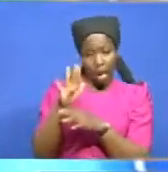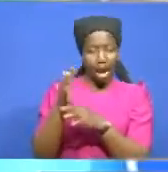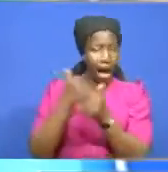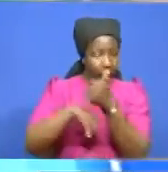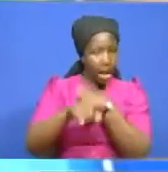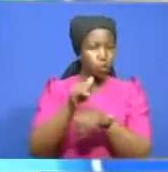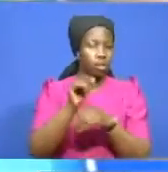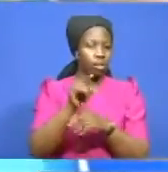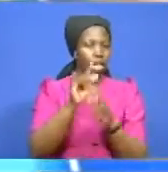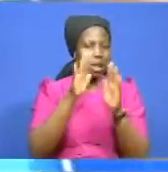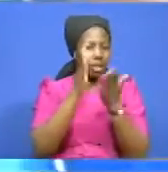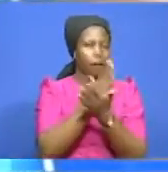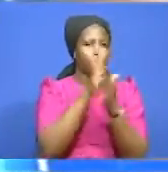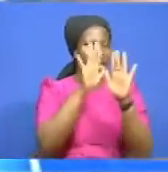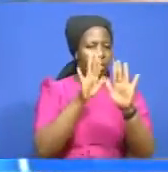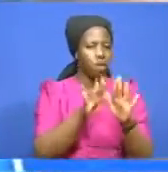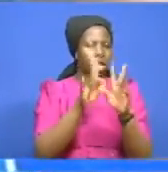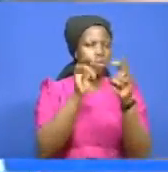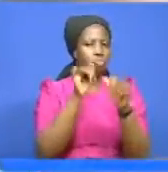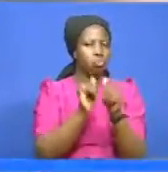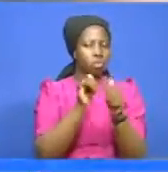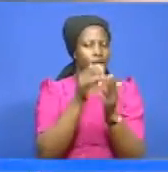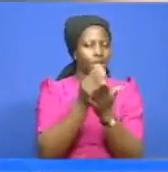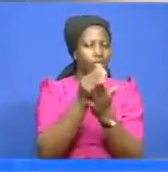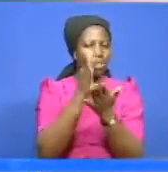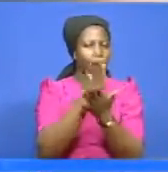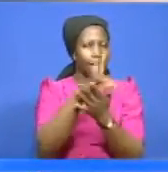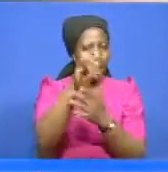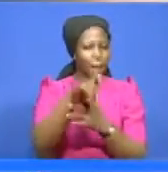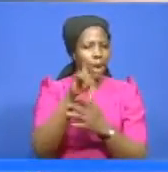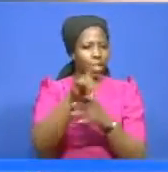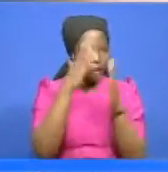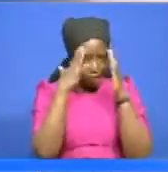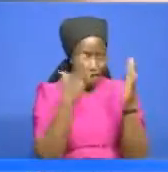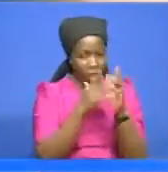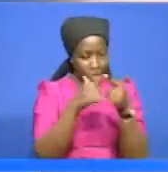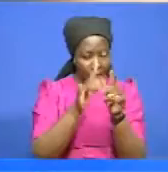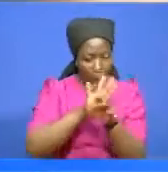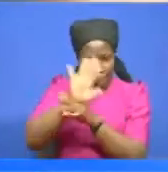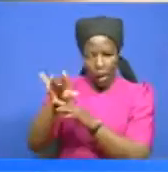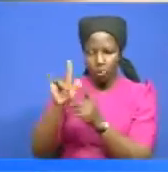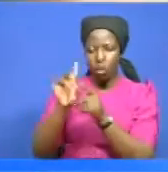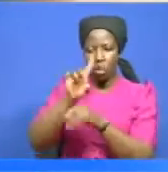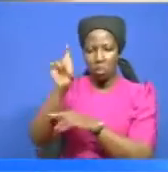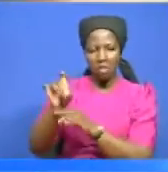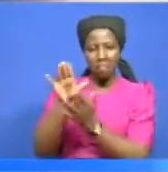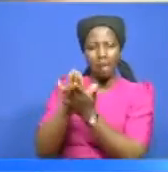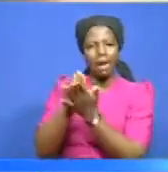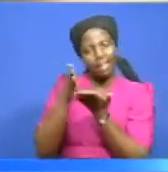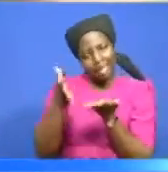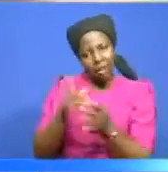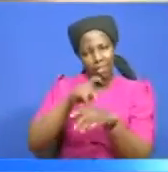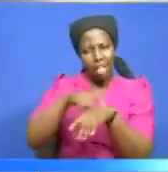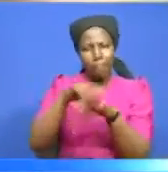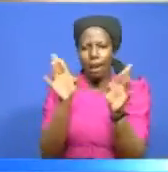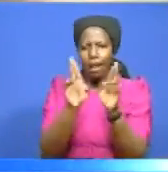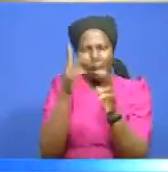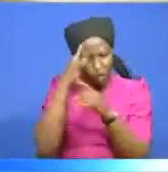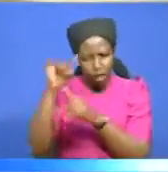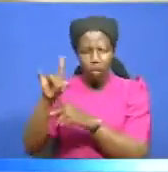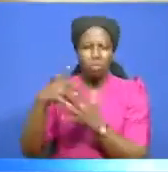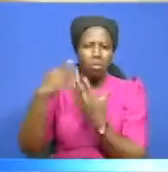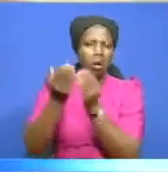I think the financial sector needs to look into. But back to the question of the banks, it's a high time now they went back and developed